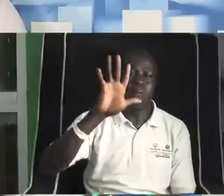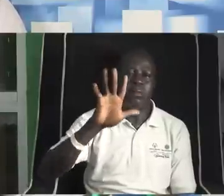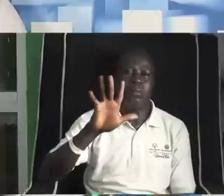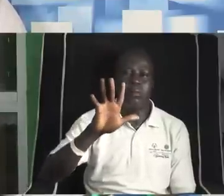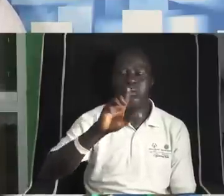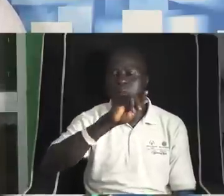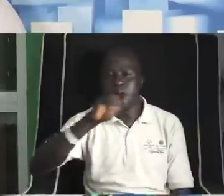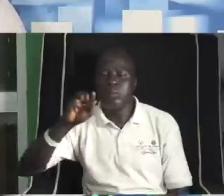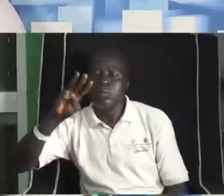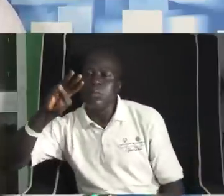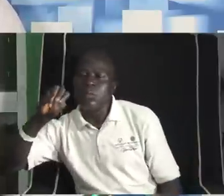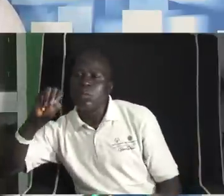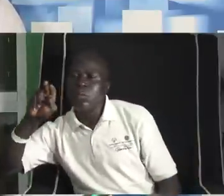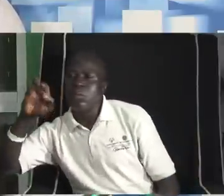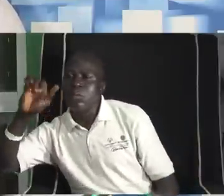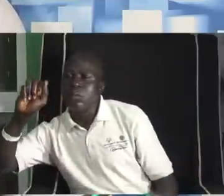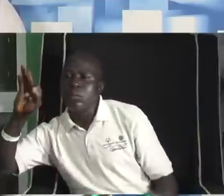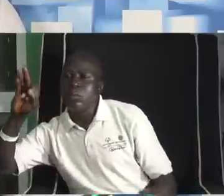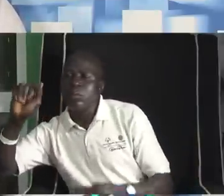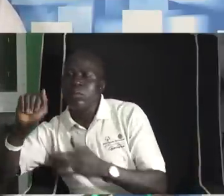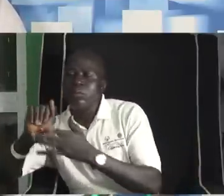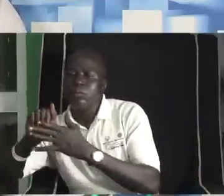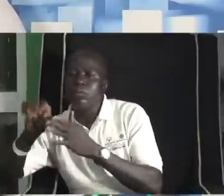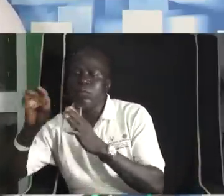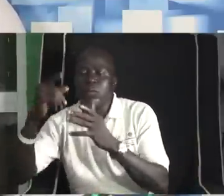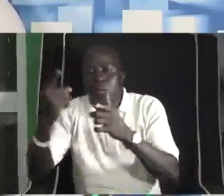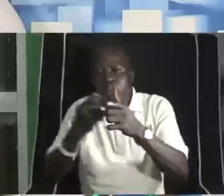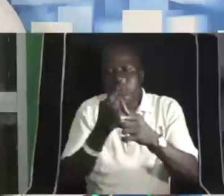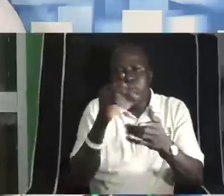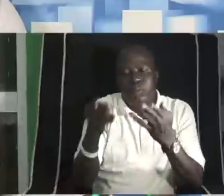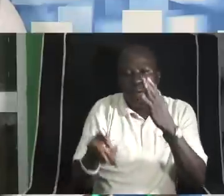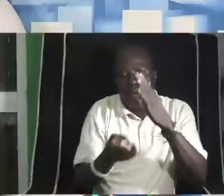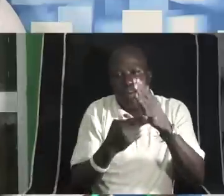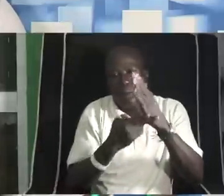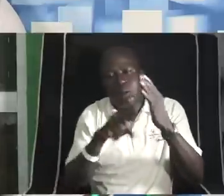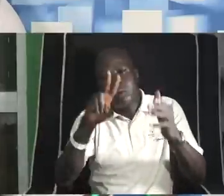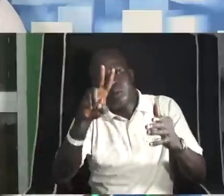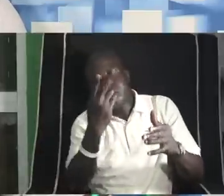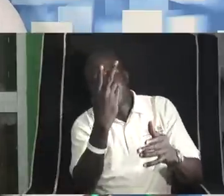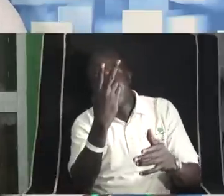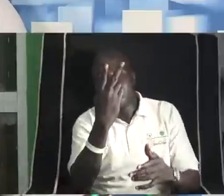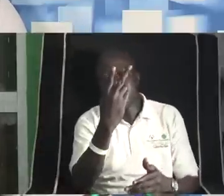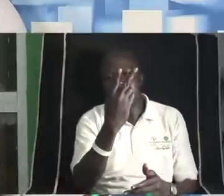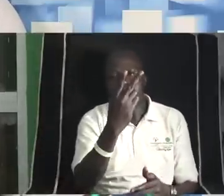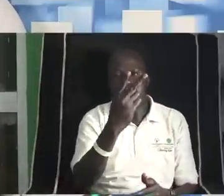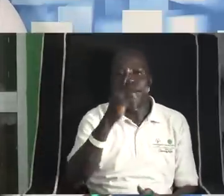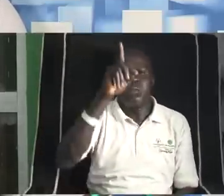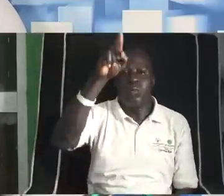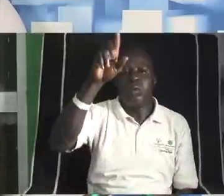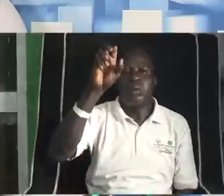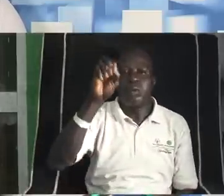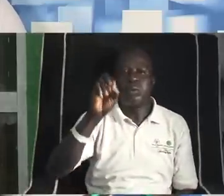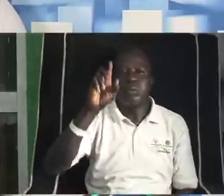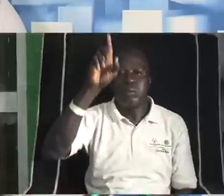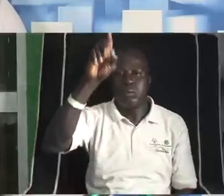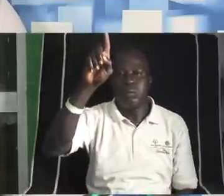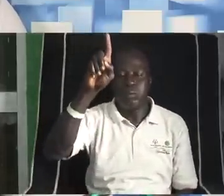30 3267 0285 Mustapha Solomon Moses ló máa gbé jáde ní First Bank. Èkejì. Second one.